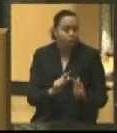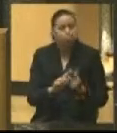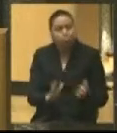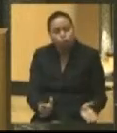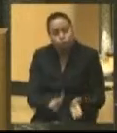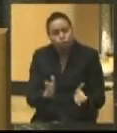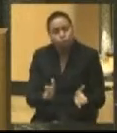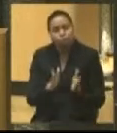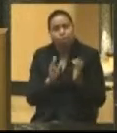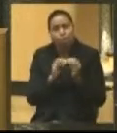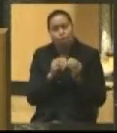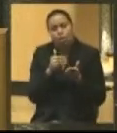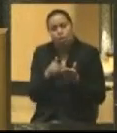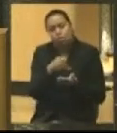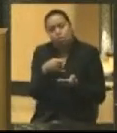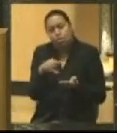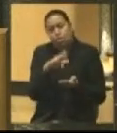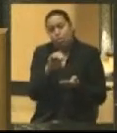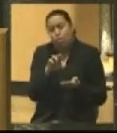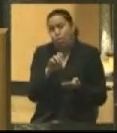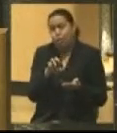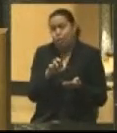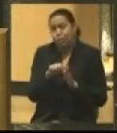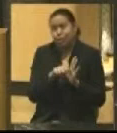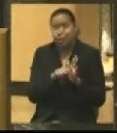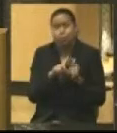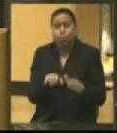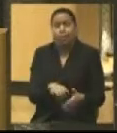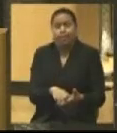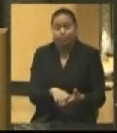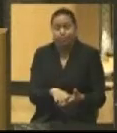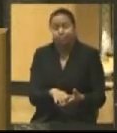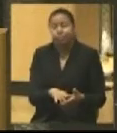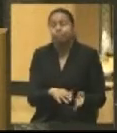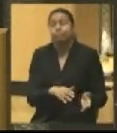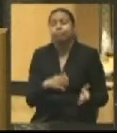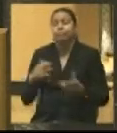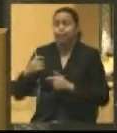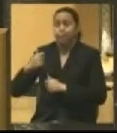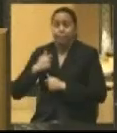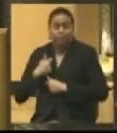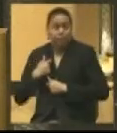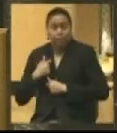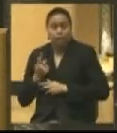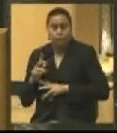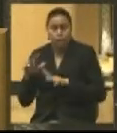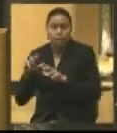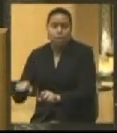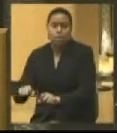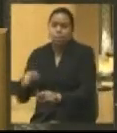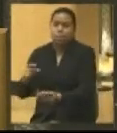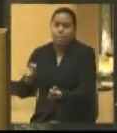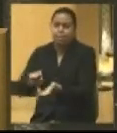encourage the border states to implement. Military emancipation is immediate and uncompensated, and